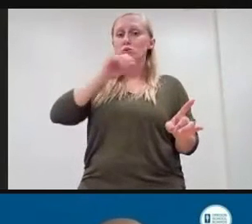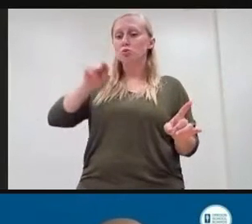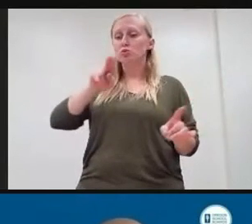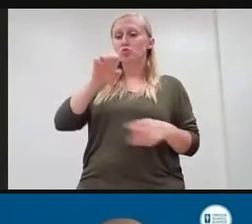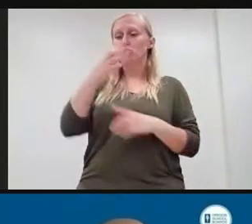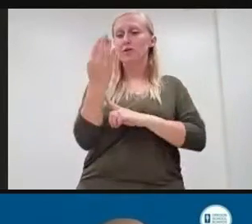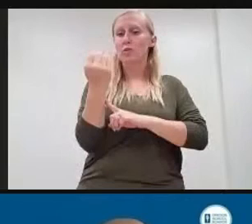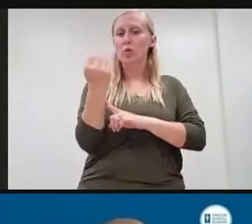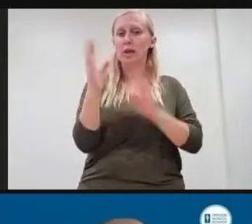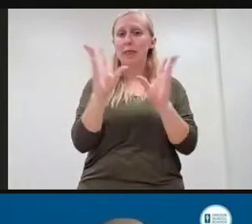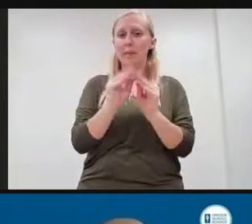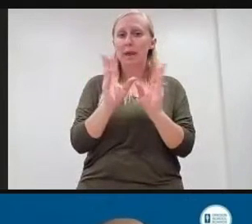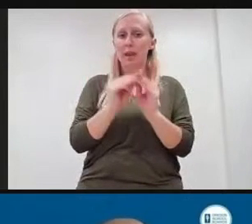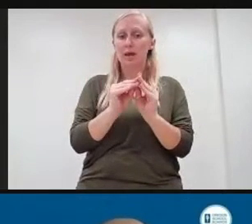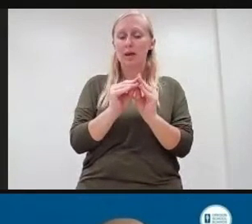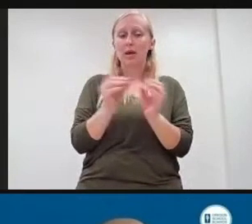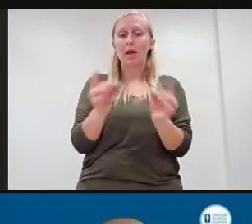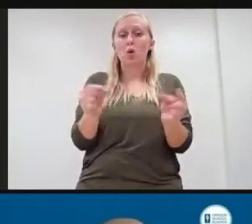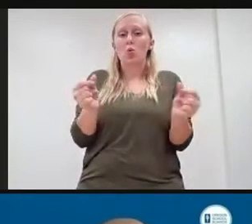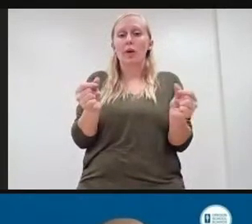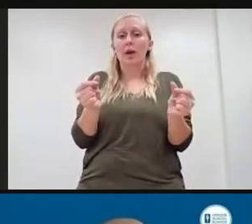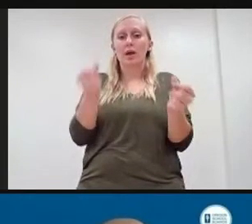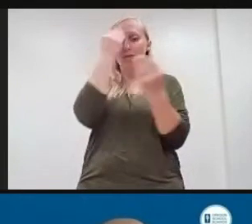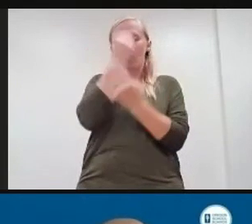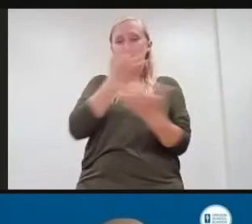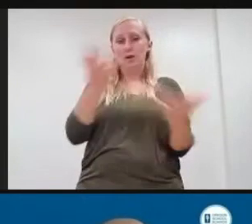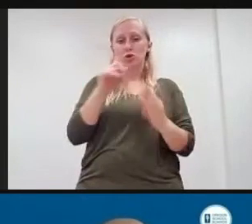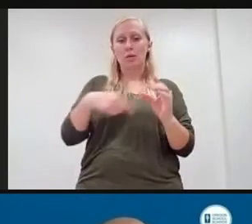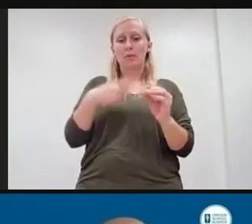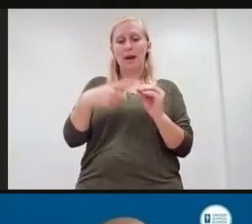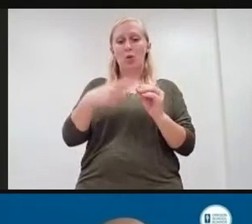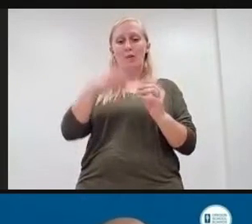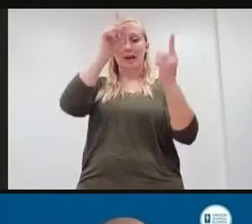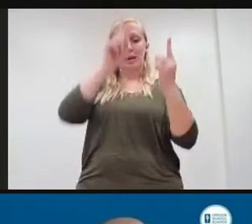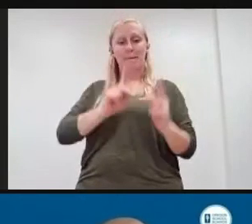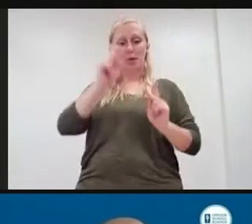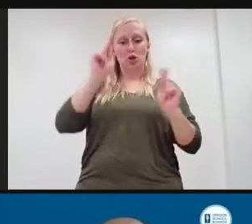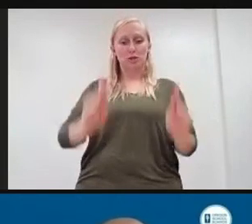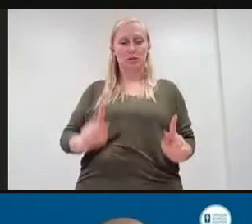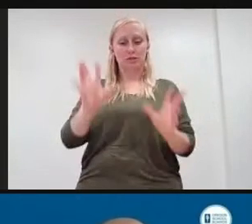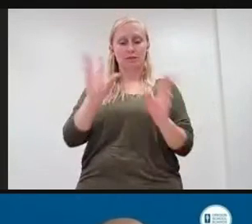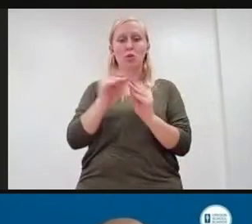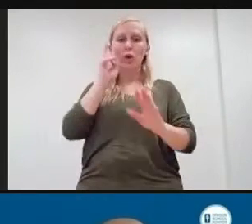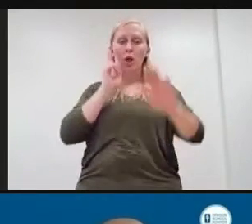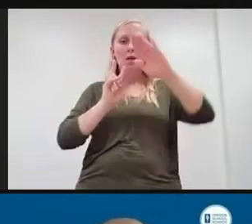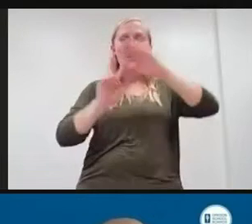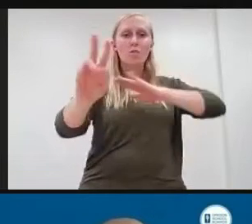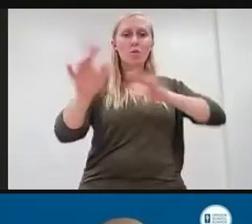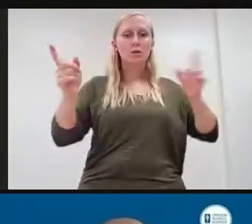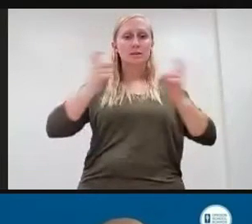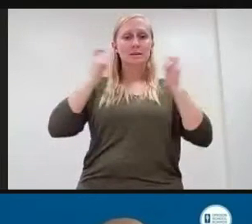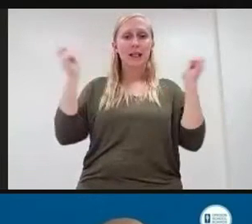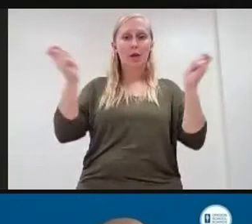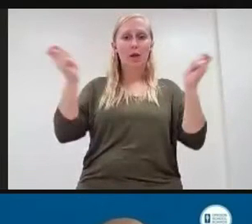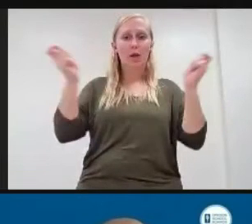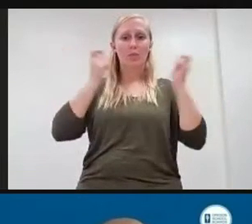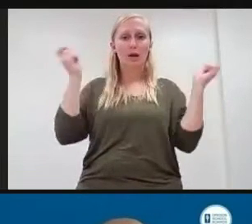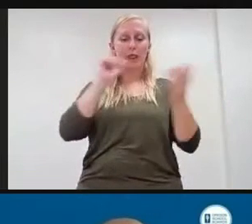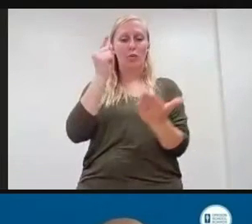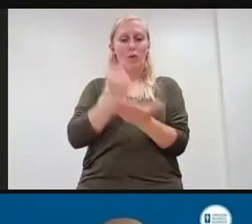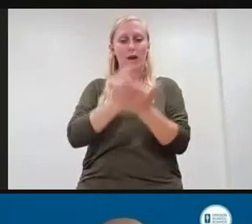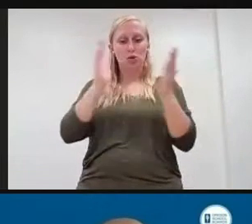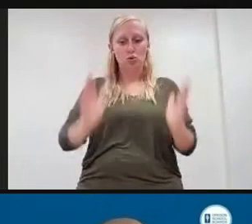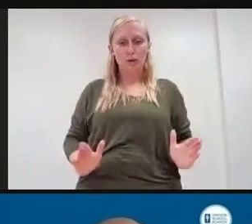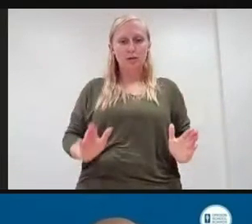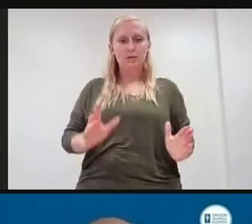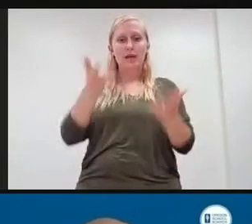meeting and a quick status on our return to in-person meetings. We are looking forward to celebrating our graduates and the